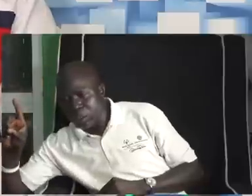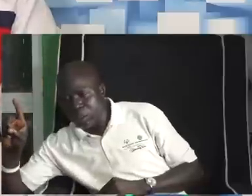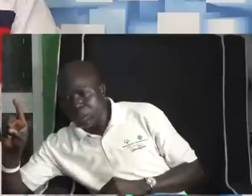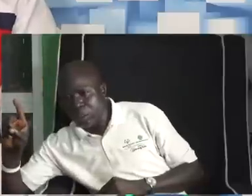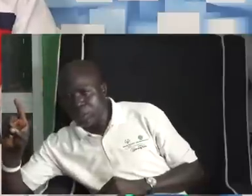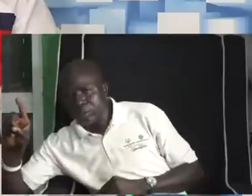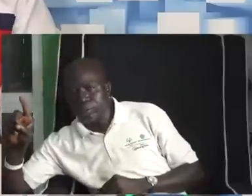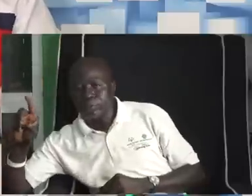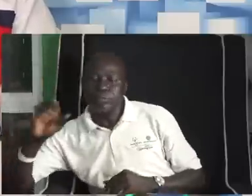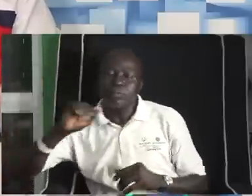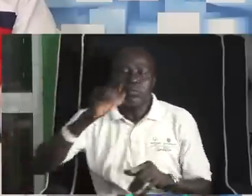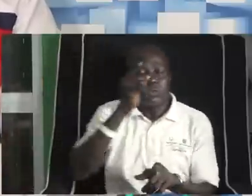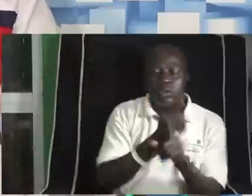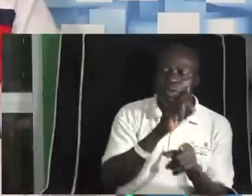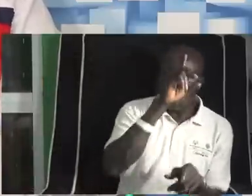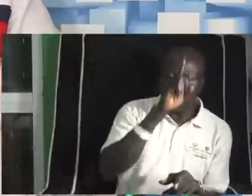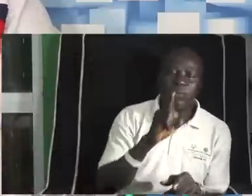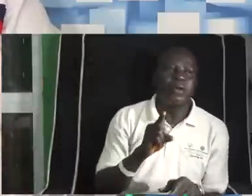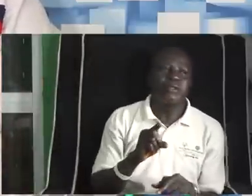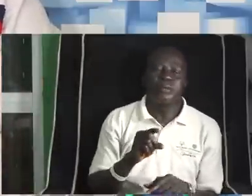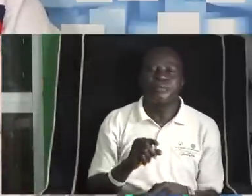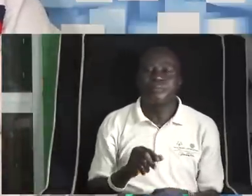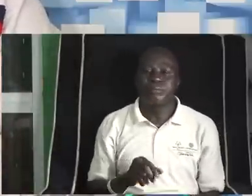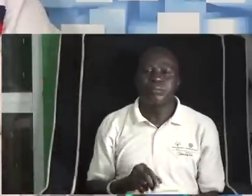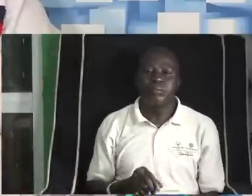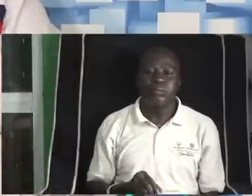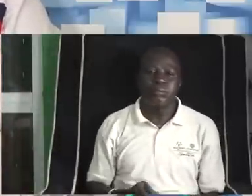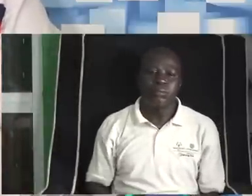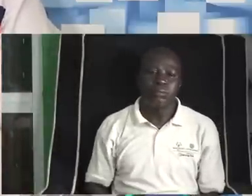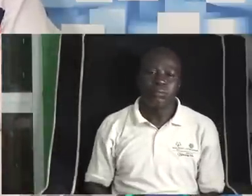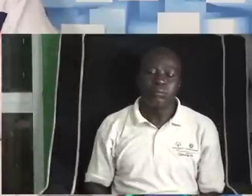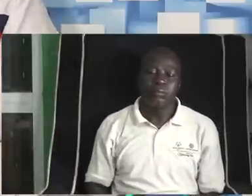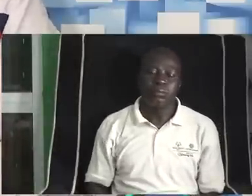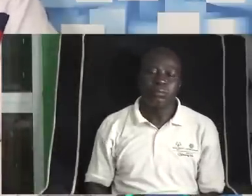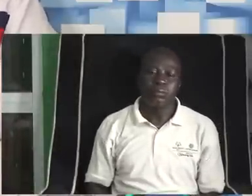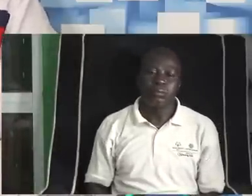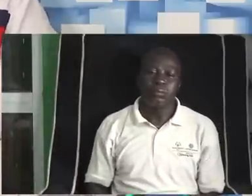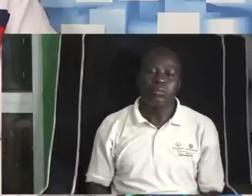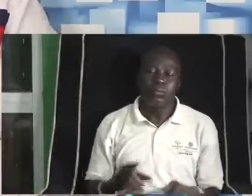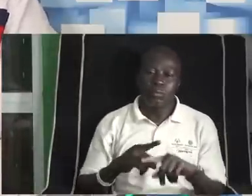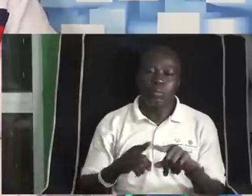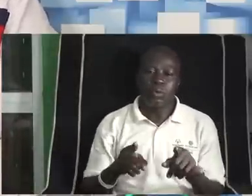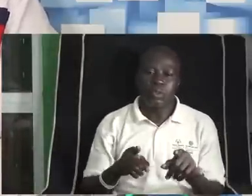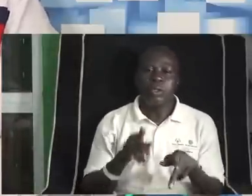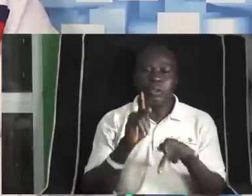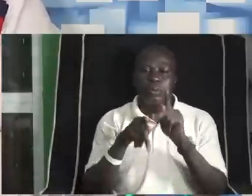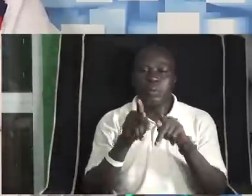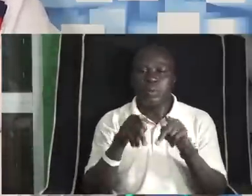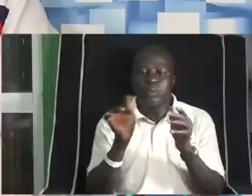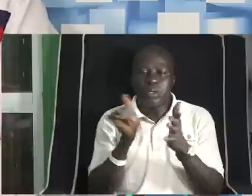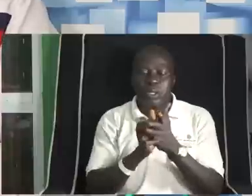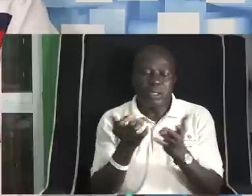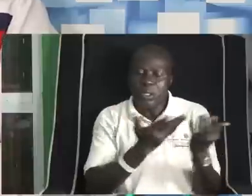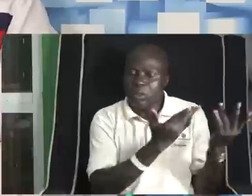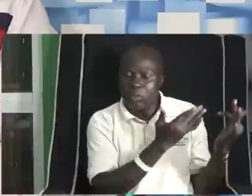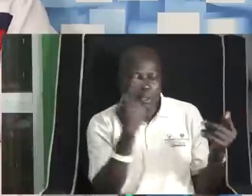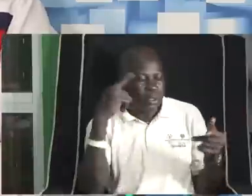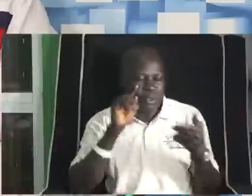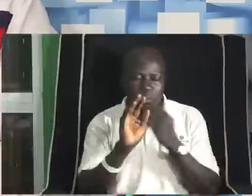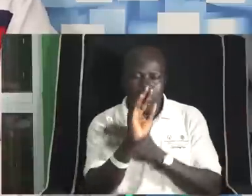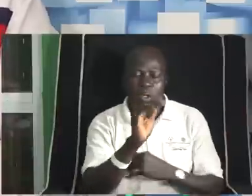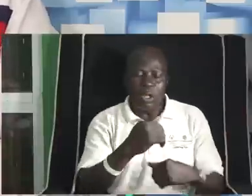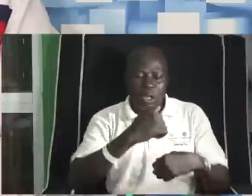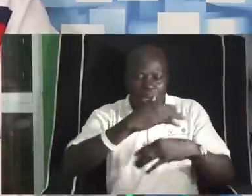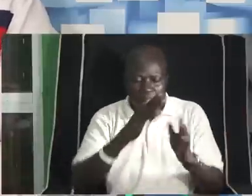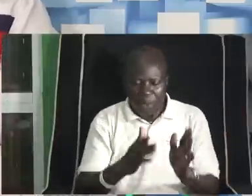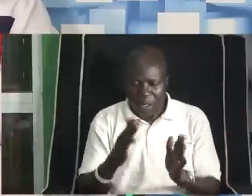verse 31. Just that verse, verse 31. Ṣùgbọ́n bẹ́ẹ̀ni tó bá dúró de Olúwa yóò tún agbára